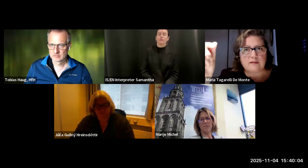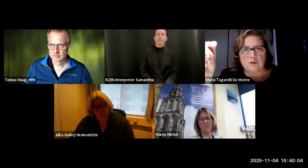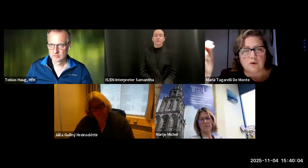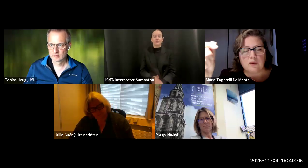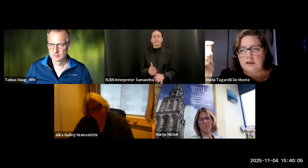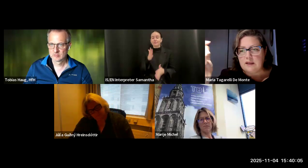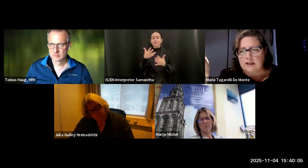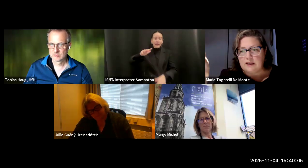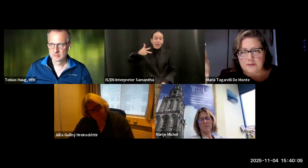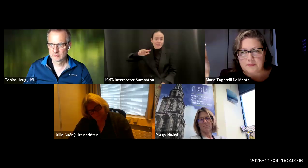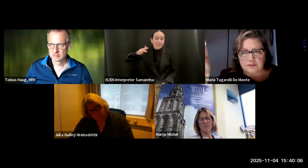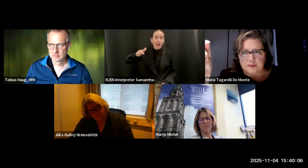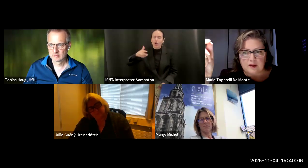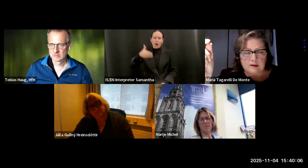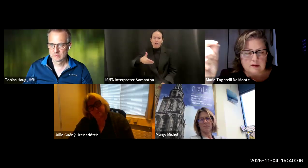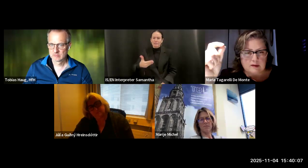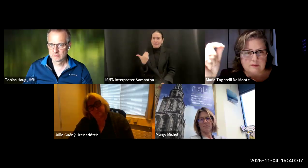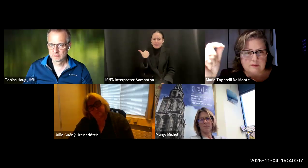classifier based, or